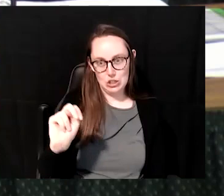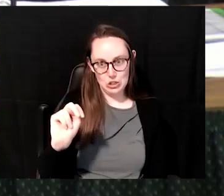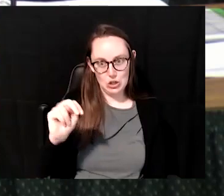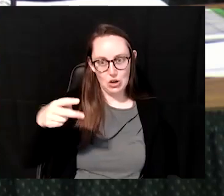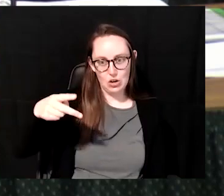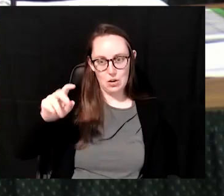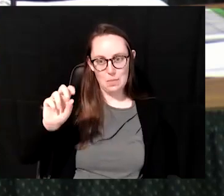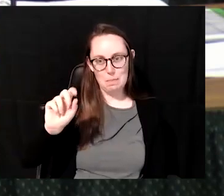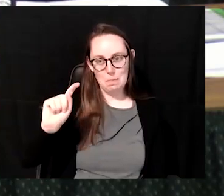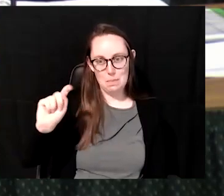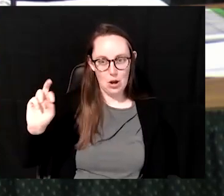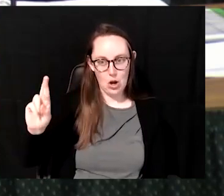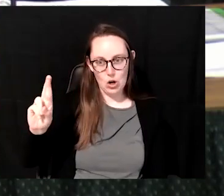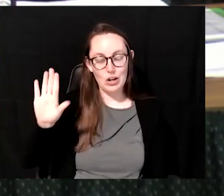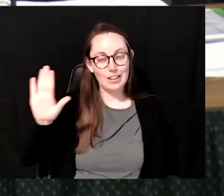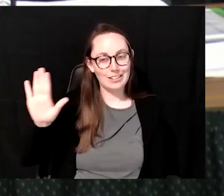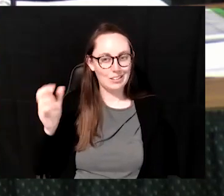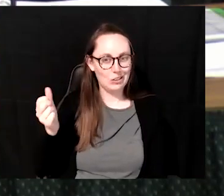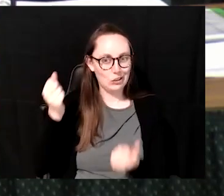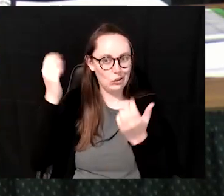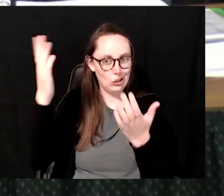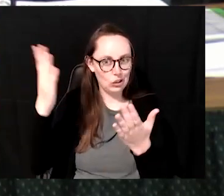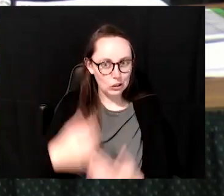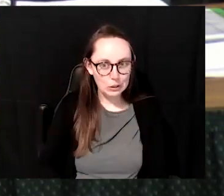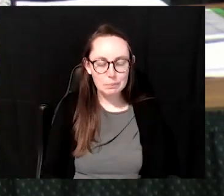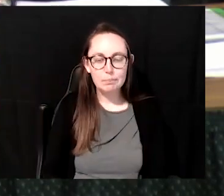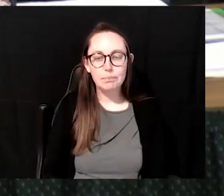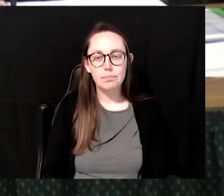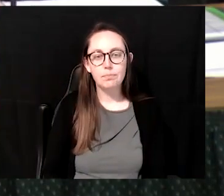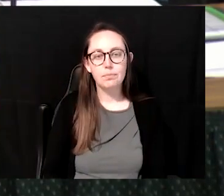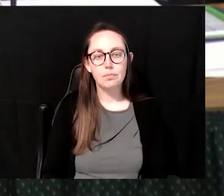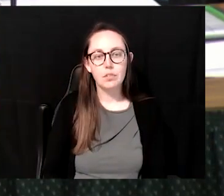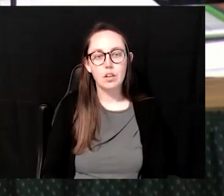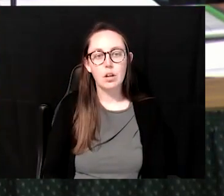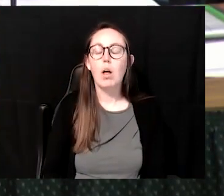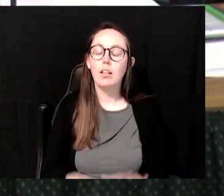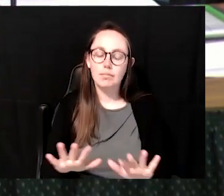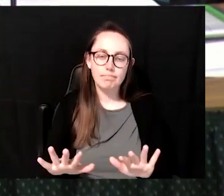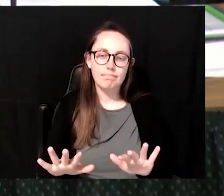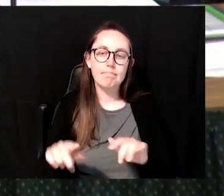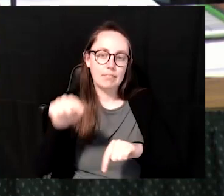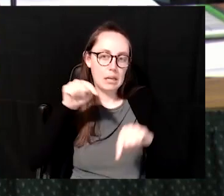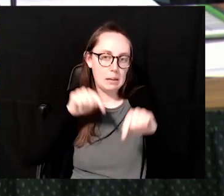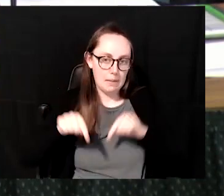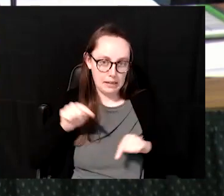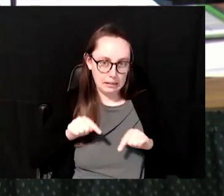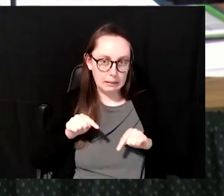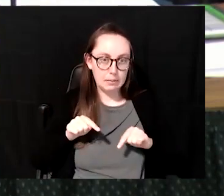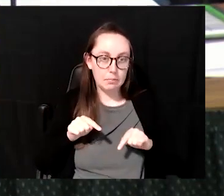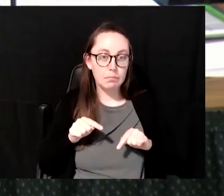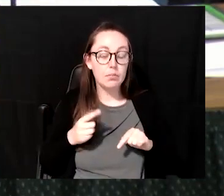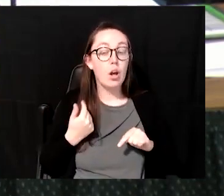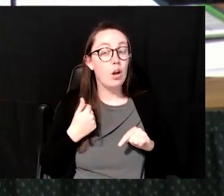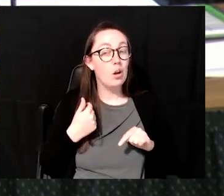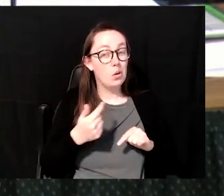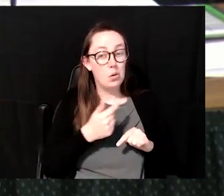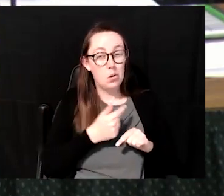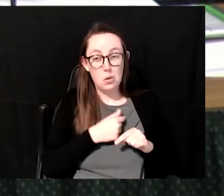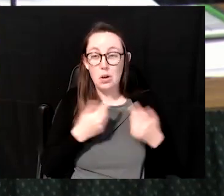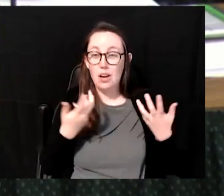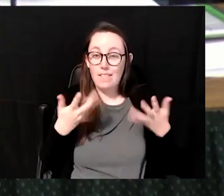well first of all we promised a town the public that we would provide